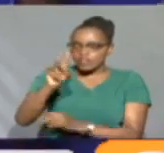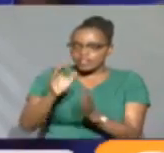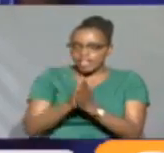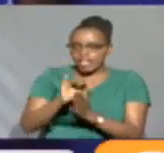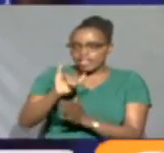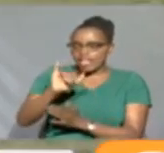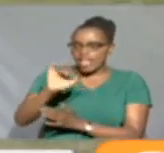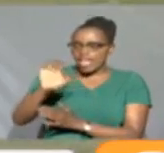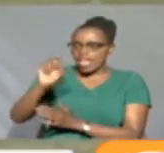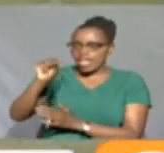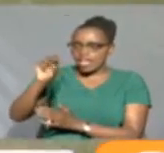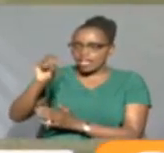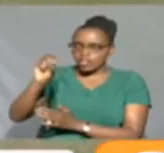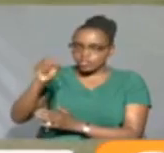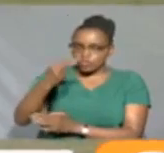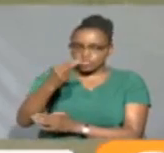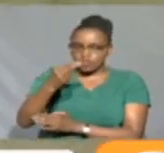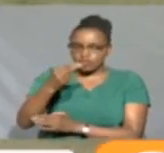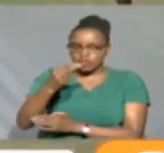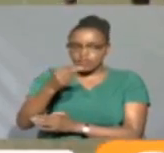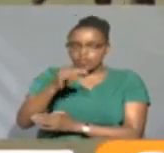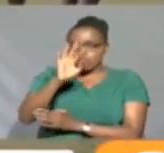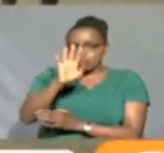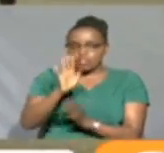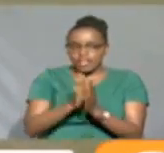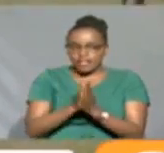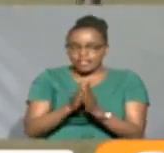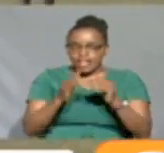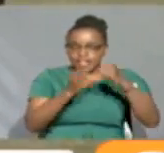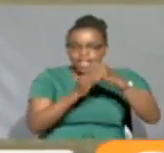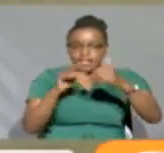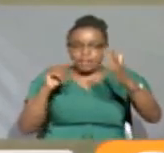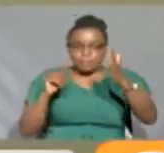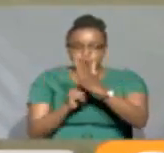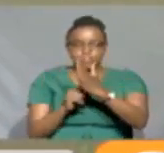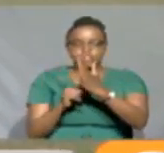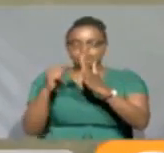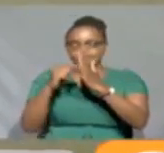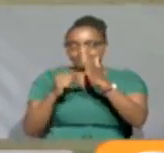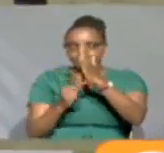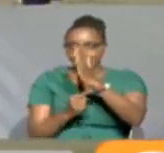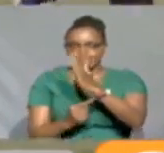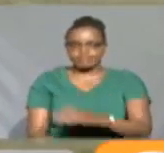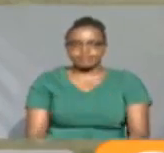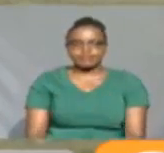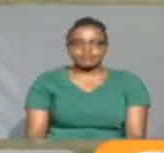Ino Shocheng finished third and fourth with 15 and 9 points respectively.